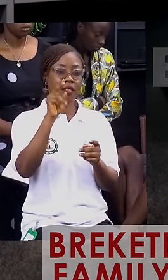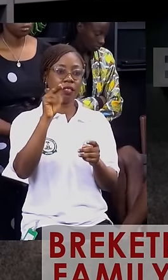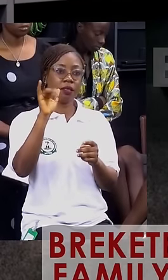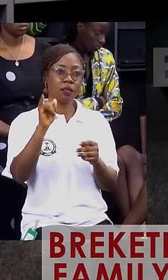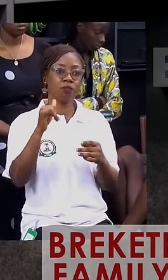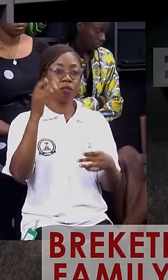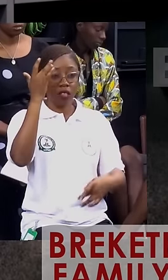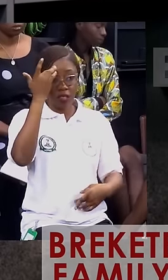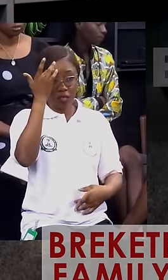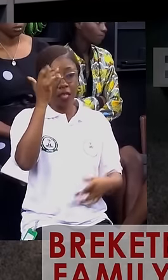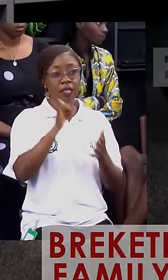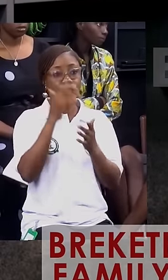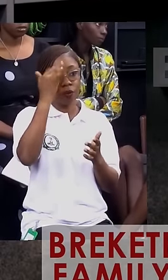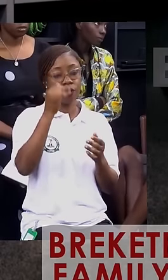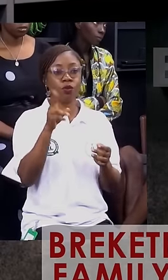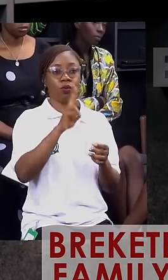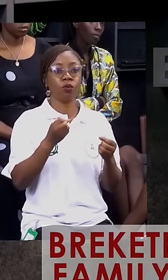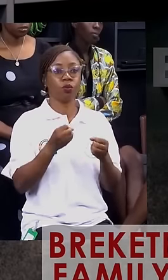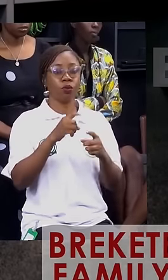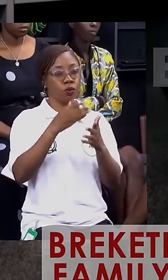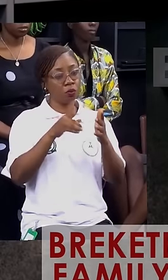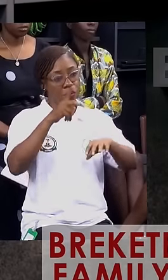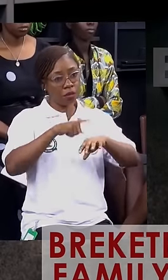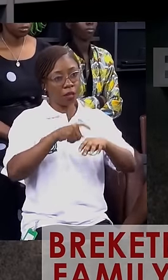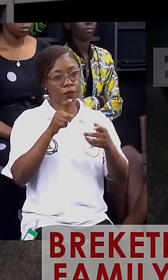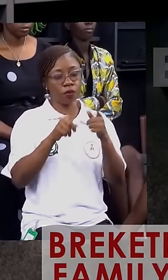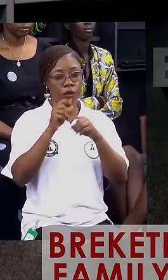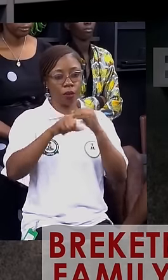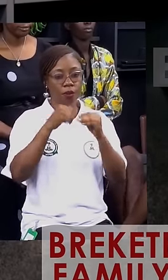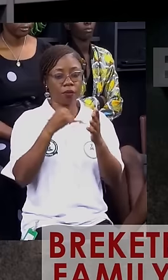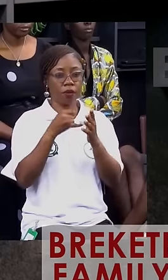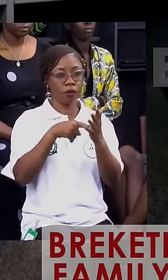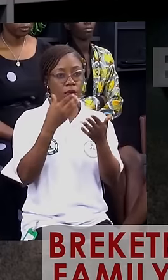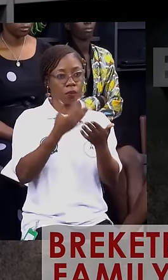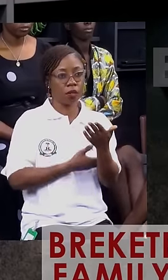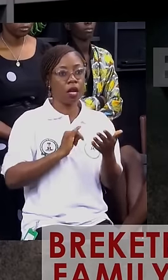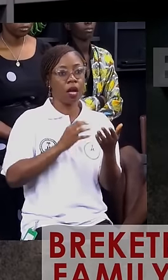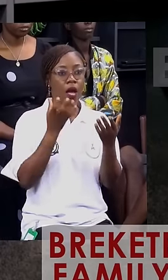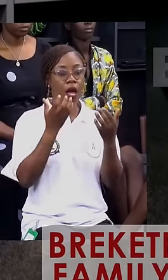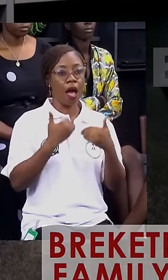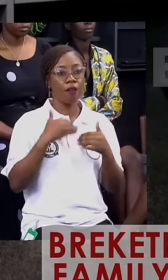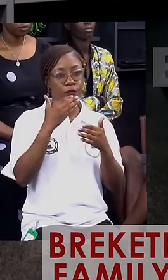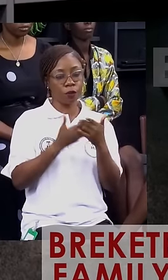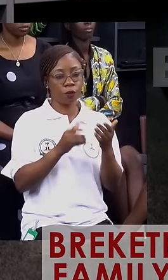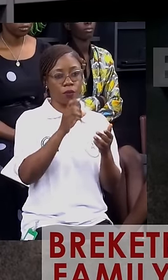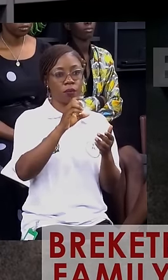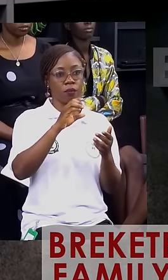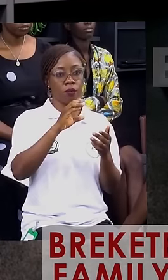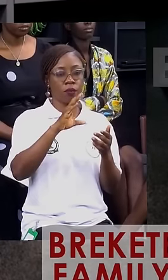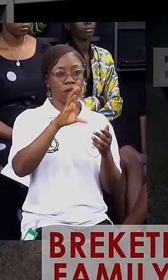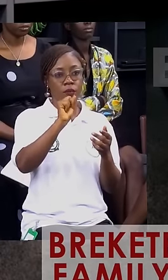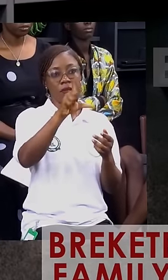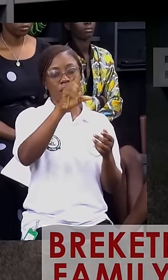that's why I want to spend some time to talk about it this morning. I have some slides that I gave to the control room. It's a